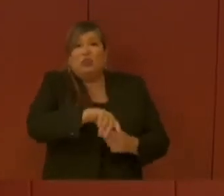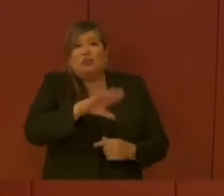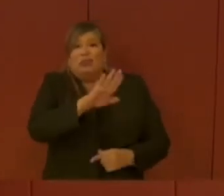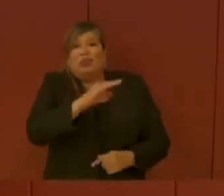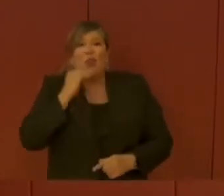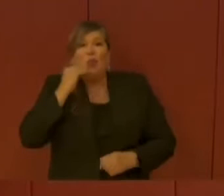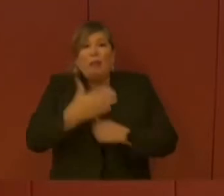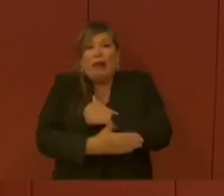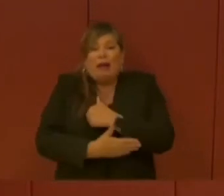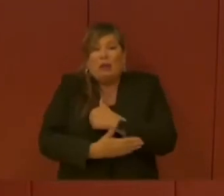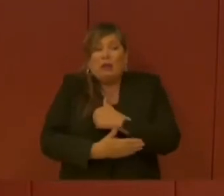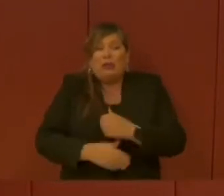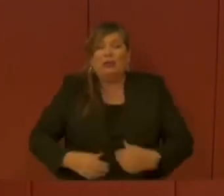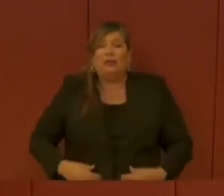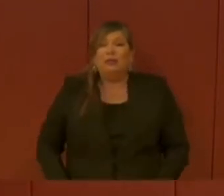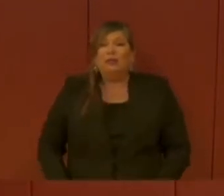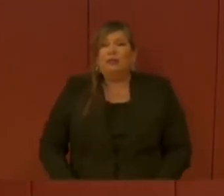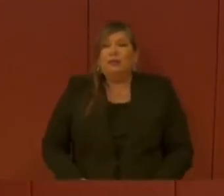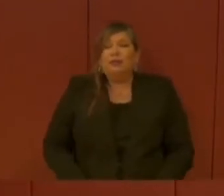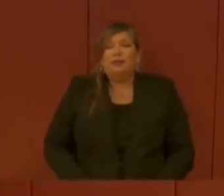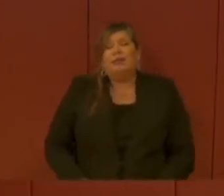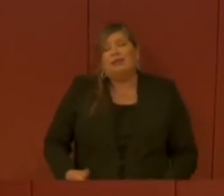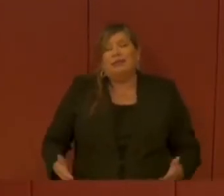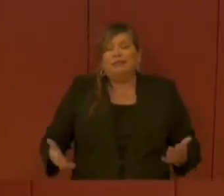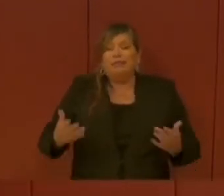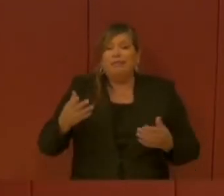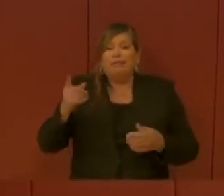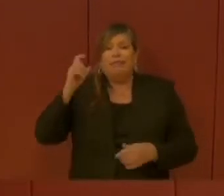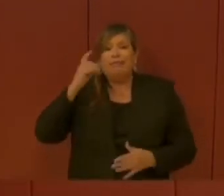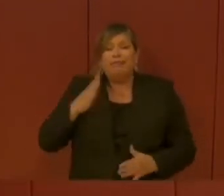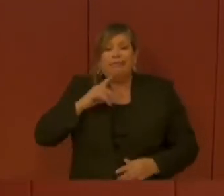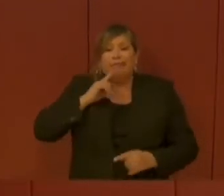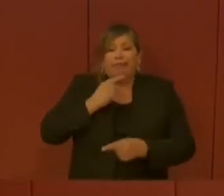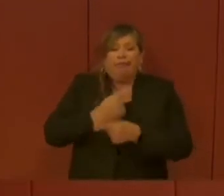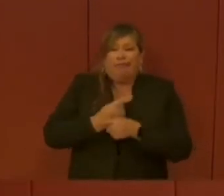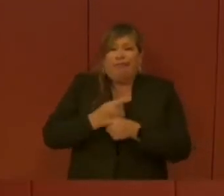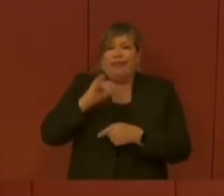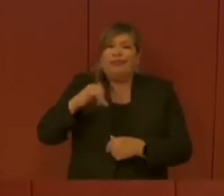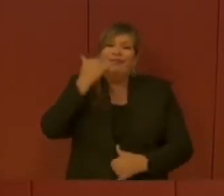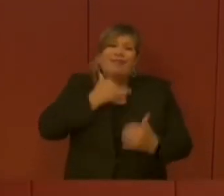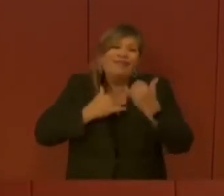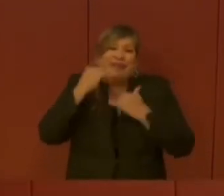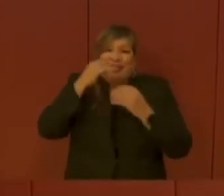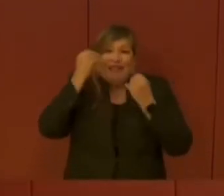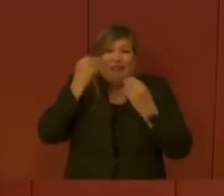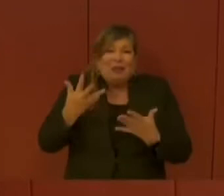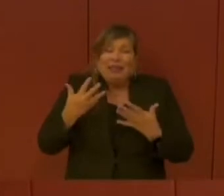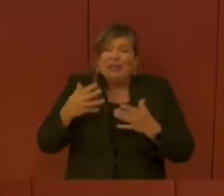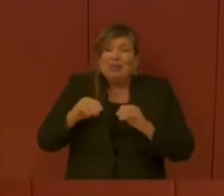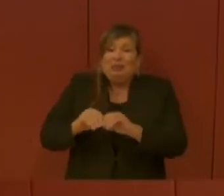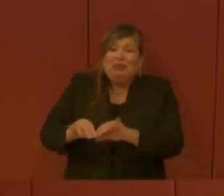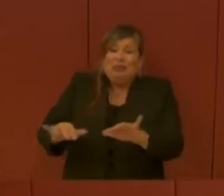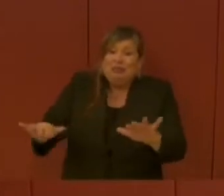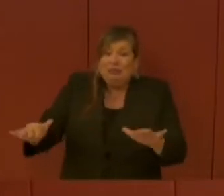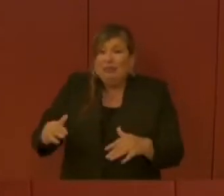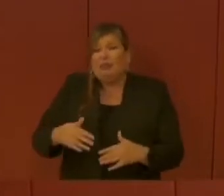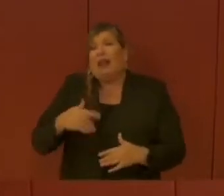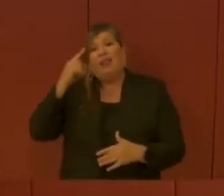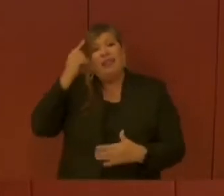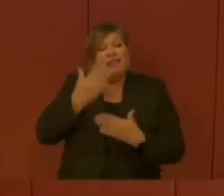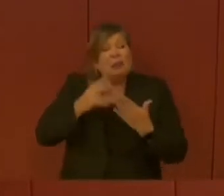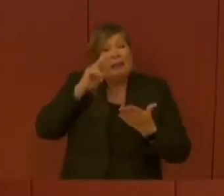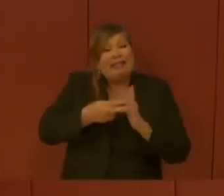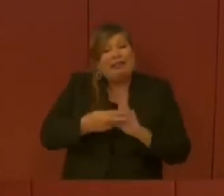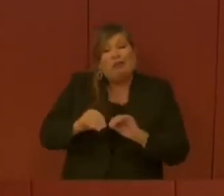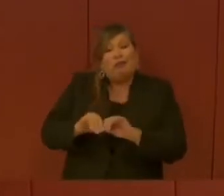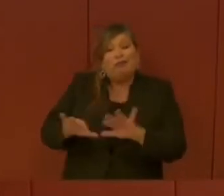some of those, a lot of that misinformation, disinformation that's out there, some intentional, some just